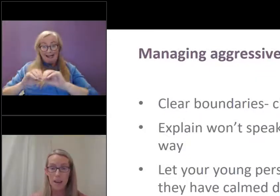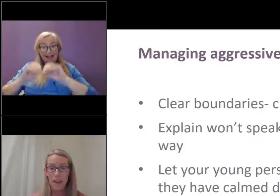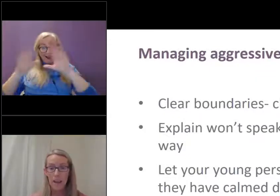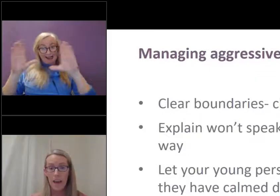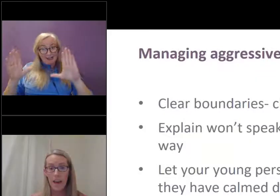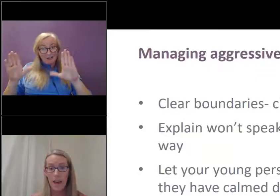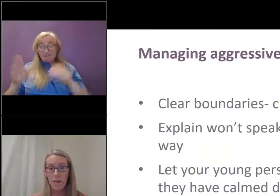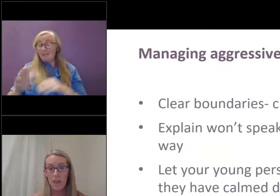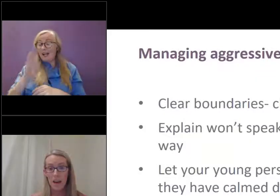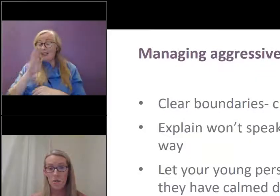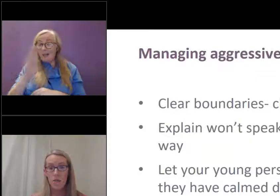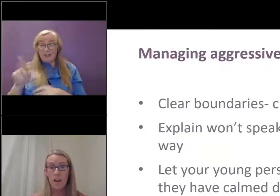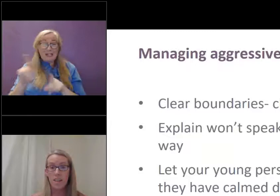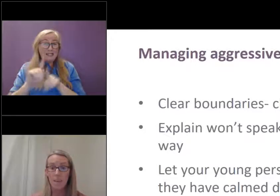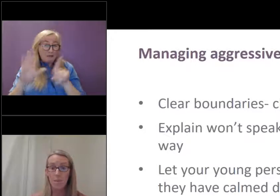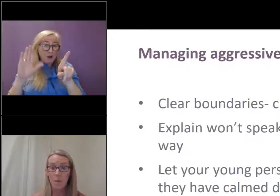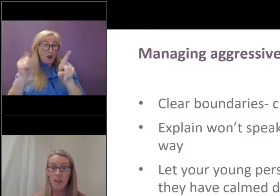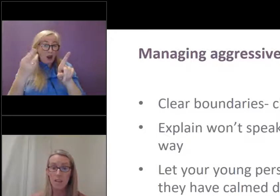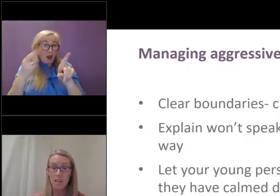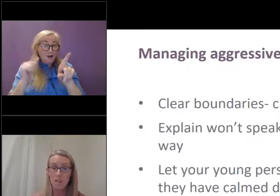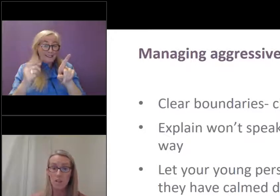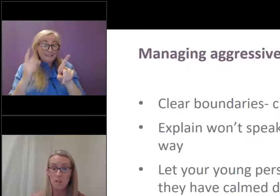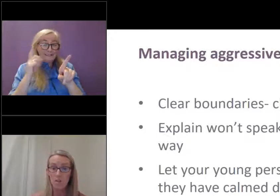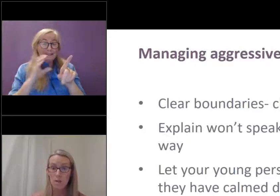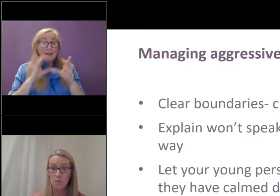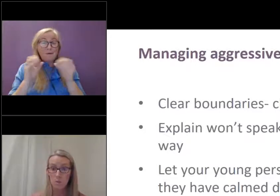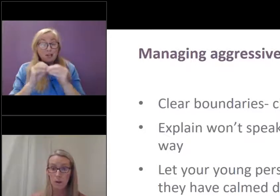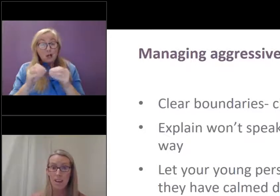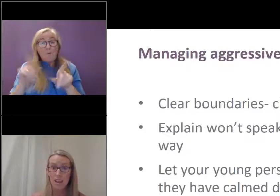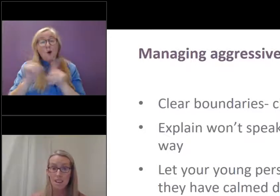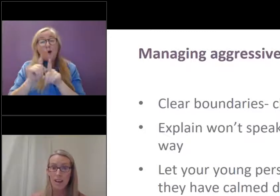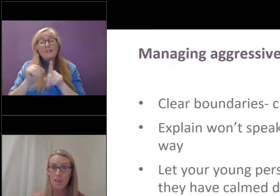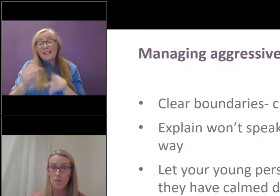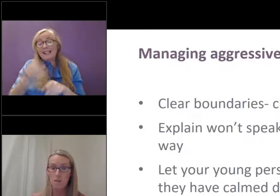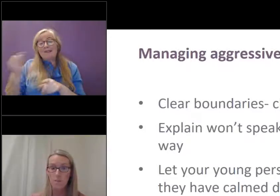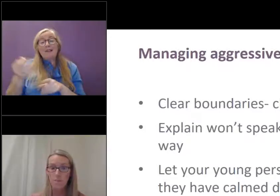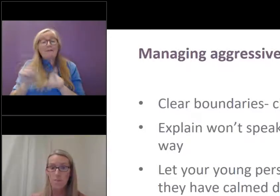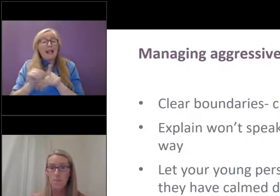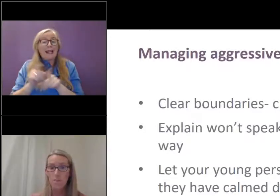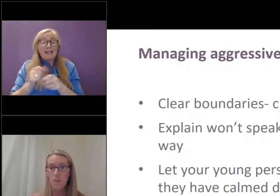saying, and create that space to do so, to work things out.